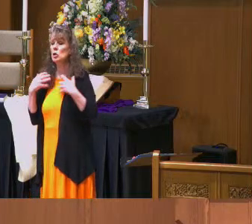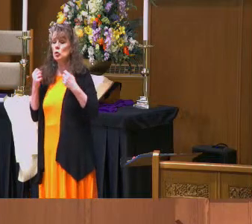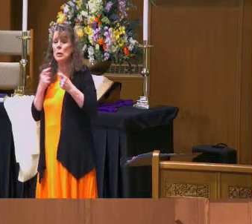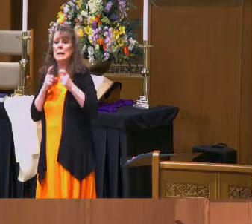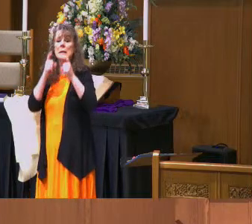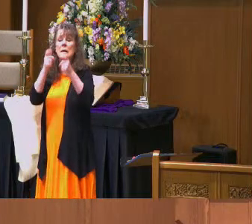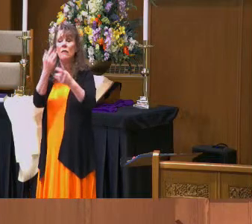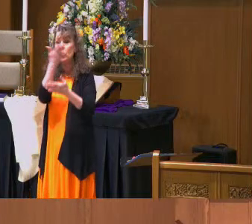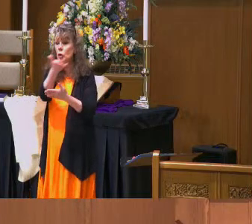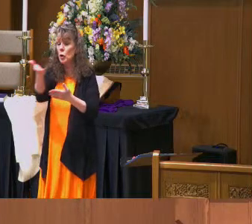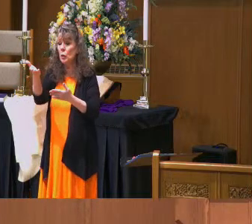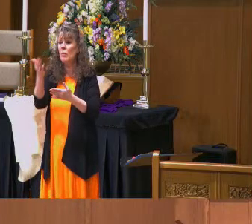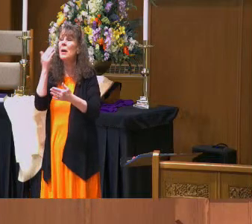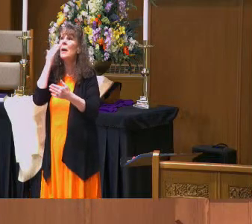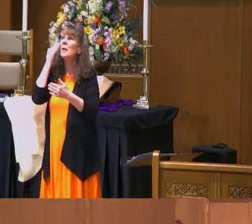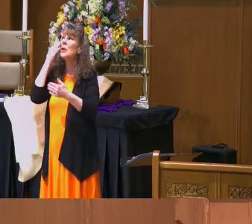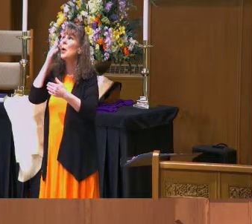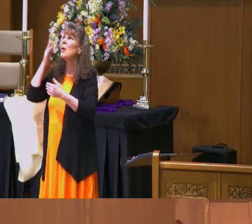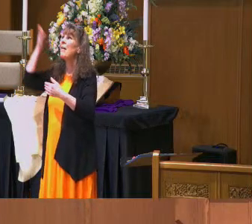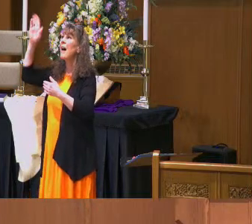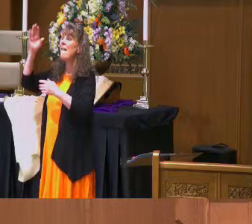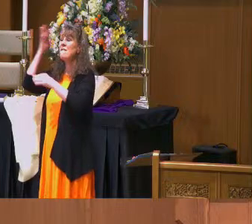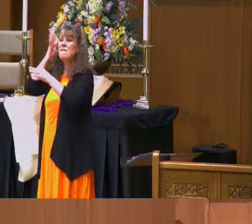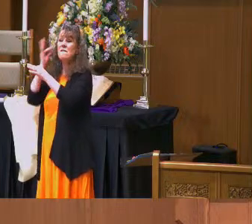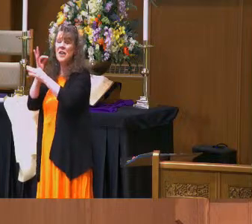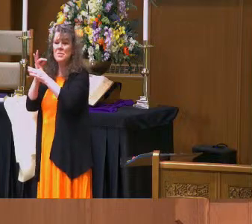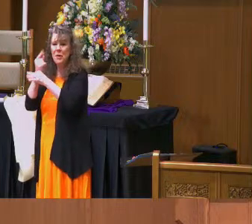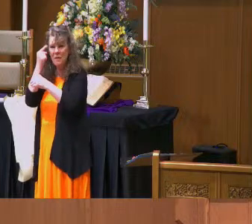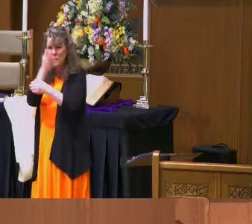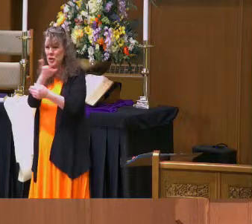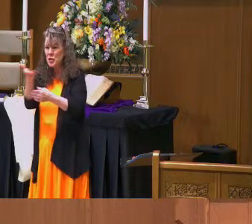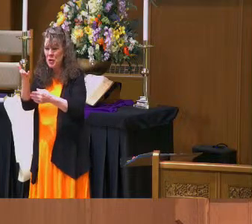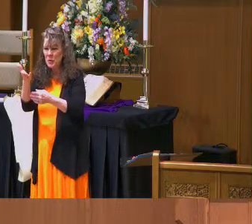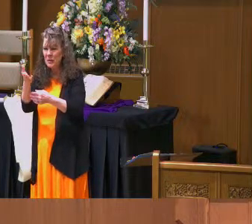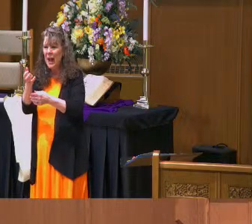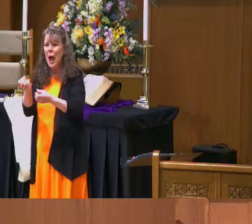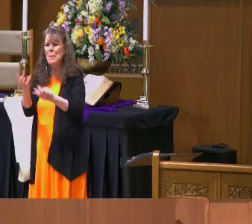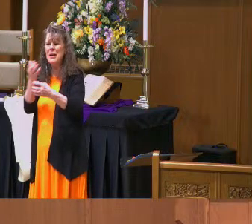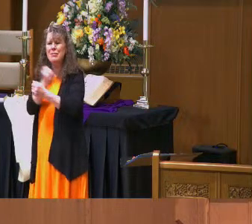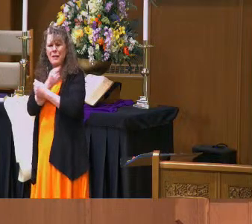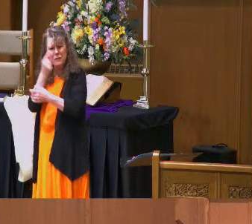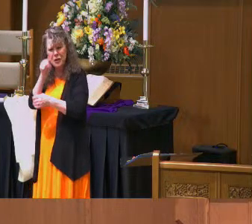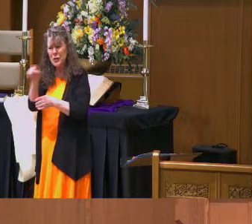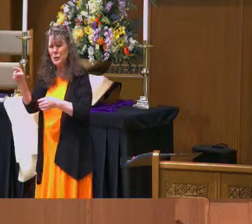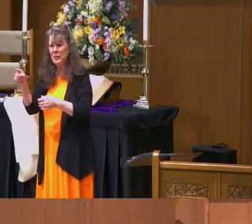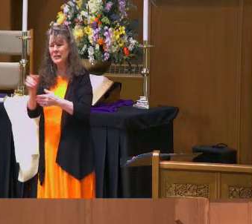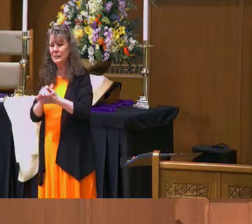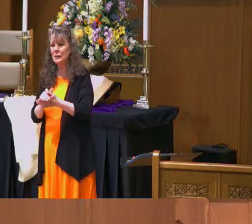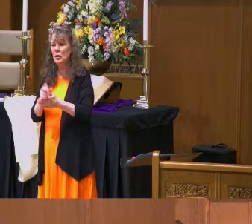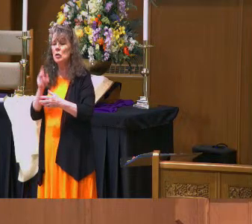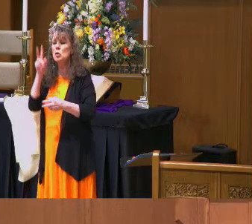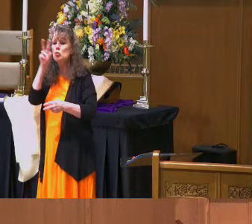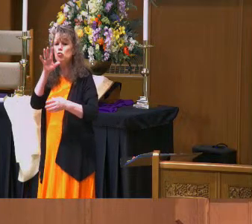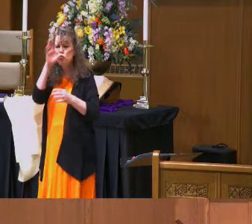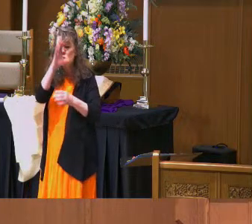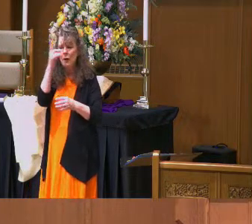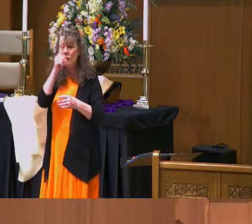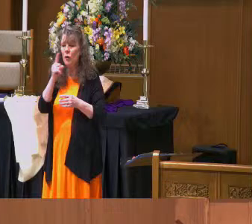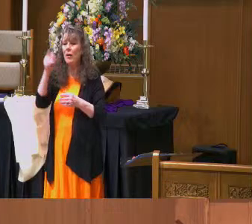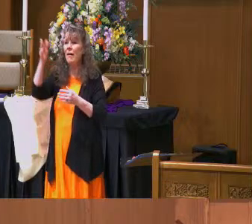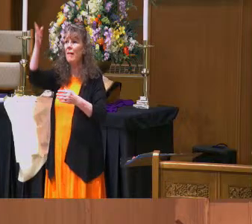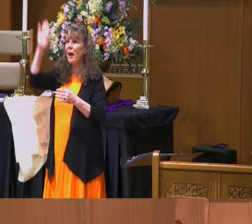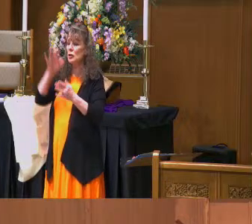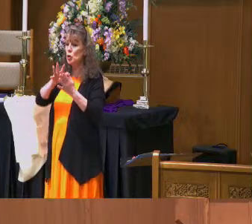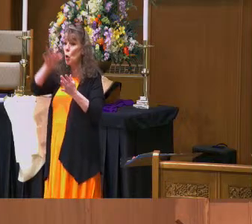you and know how much he loves you. Look for those splashes of glory in your trial. The work of the